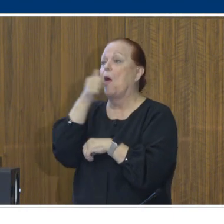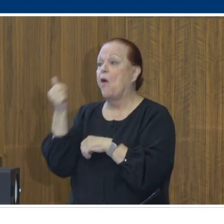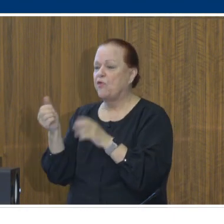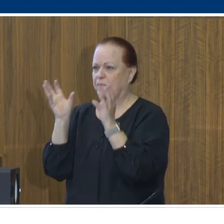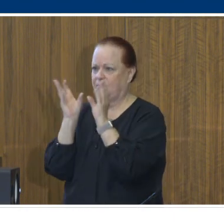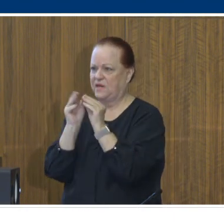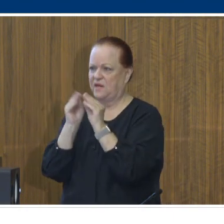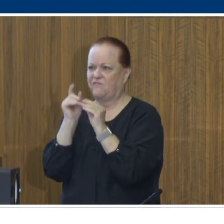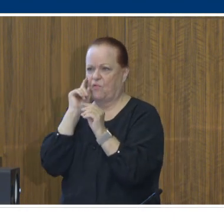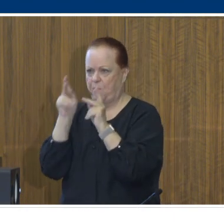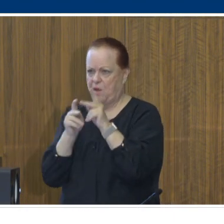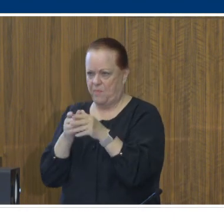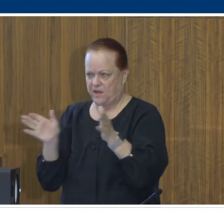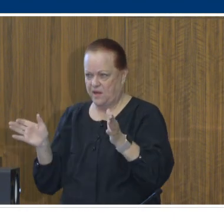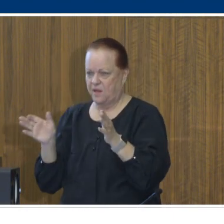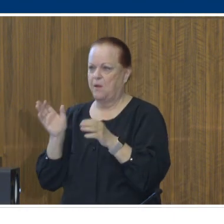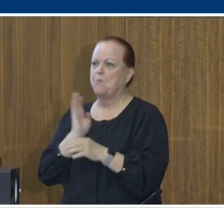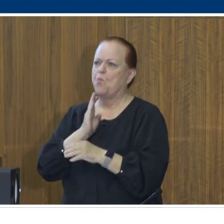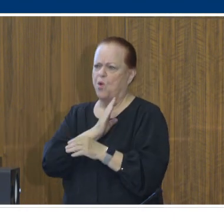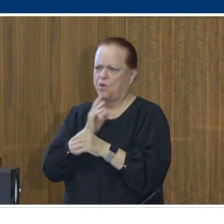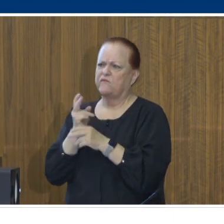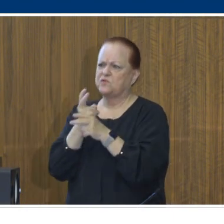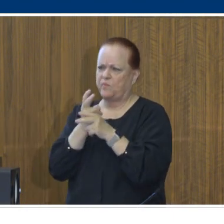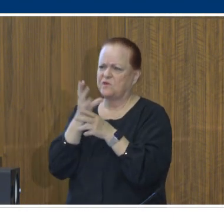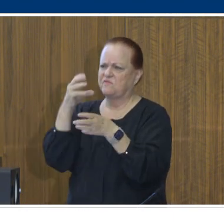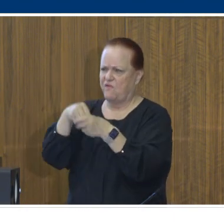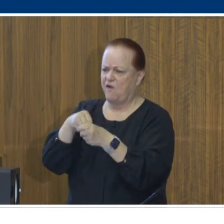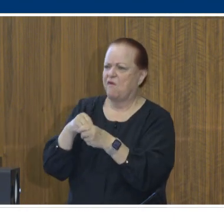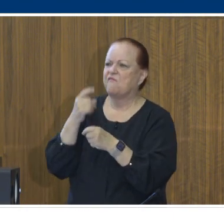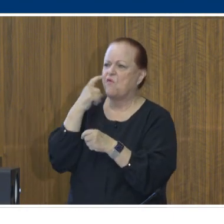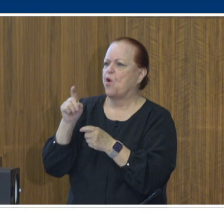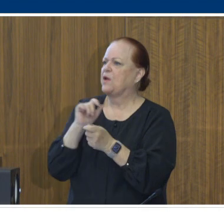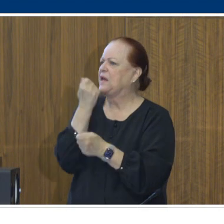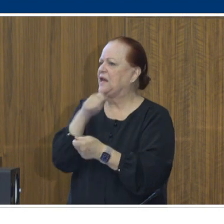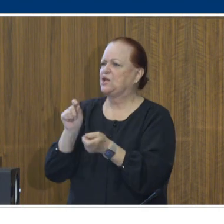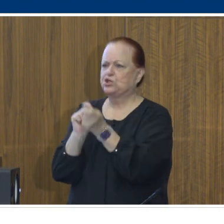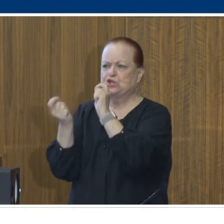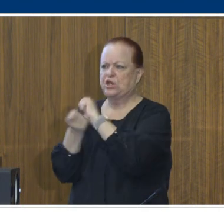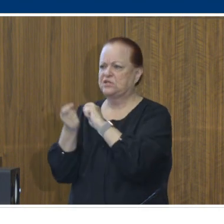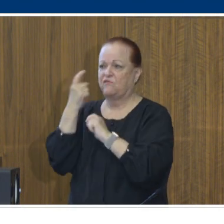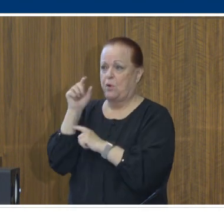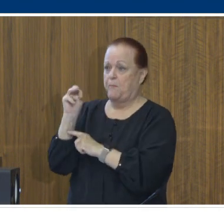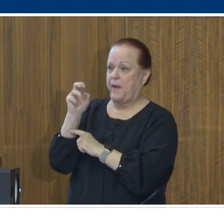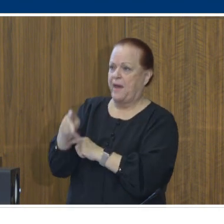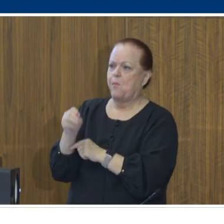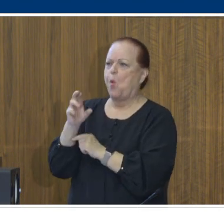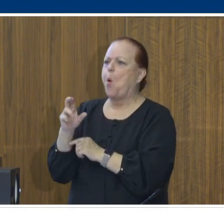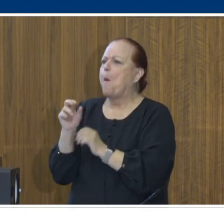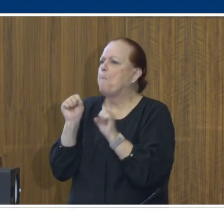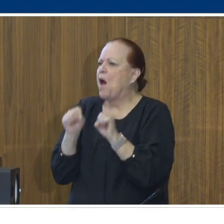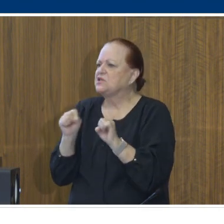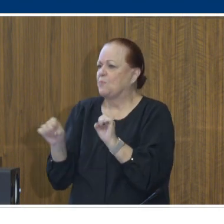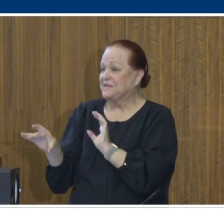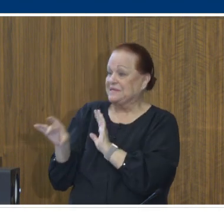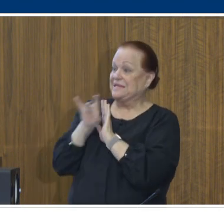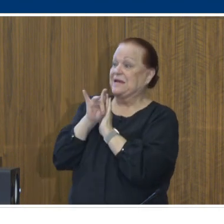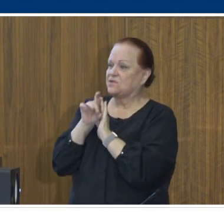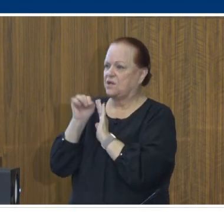Board of Supervisors meeting regarding any map revisions or possible map selection on that